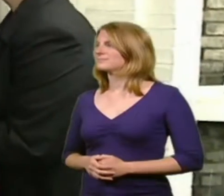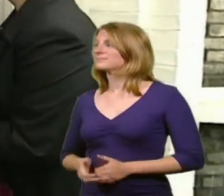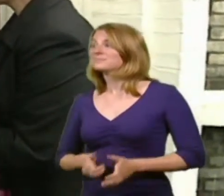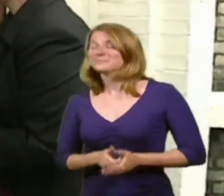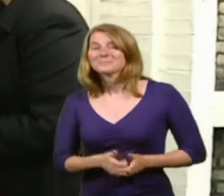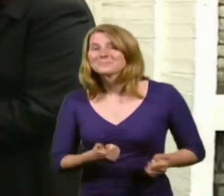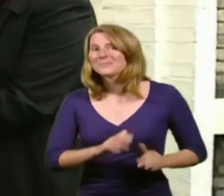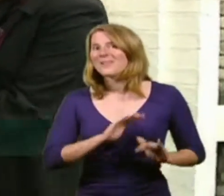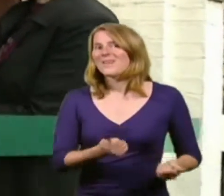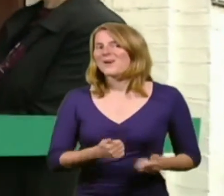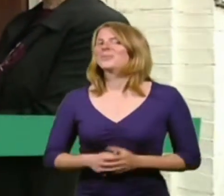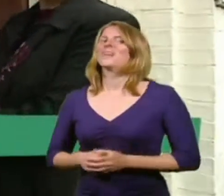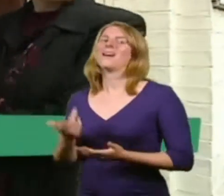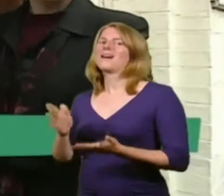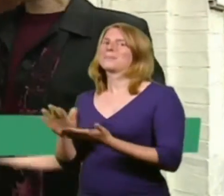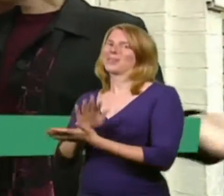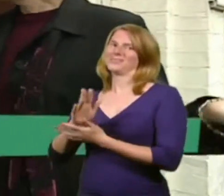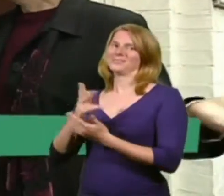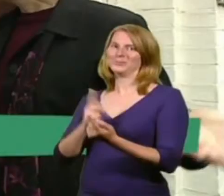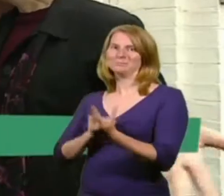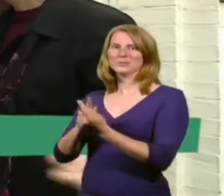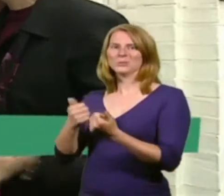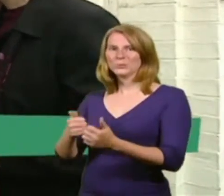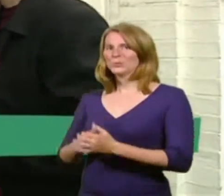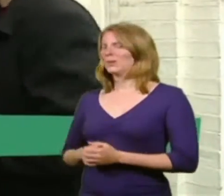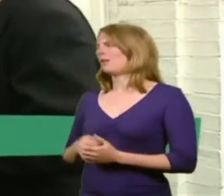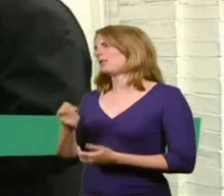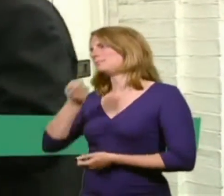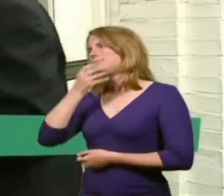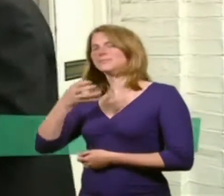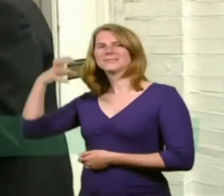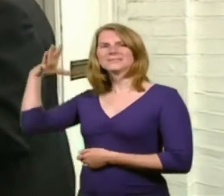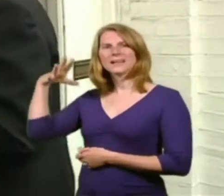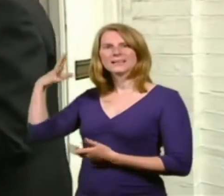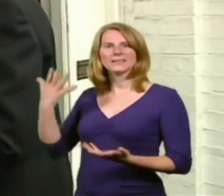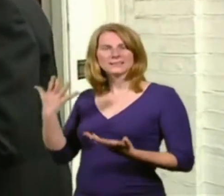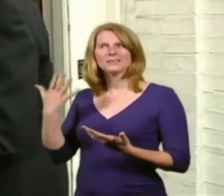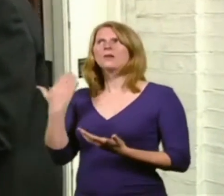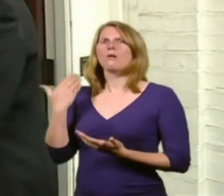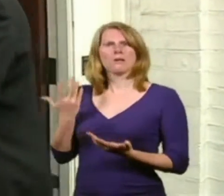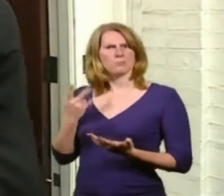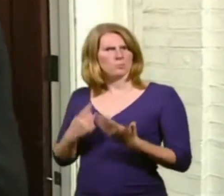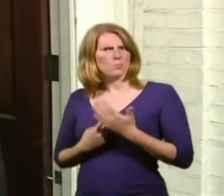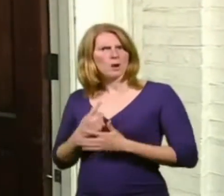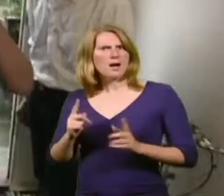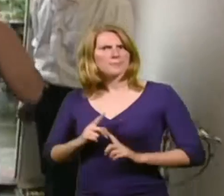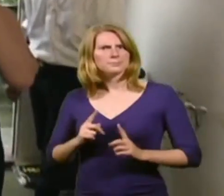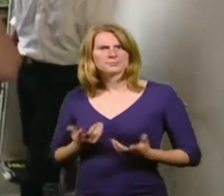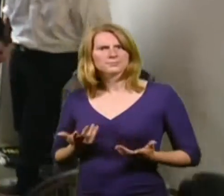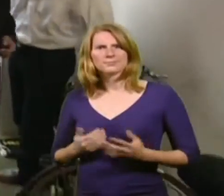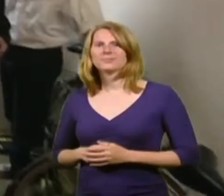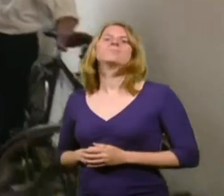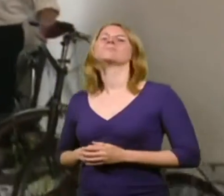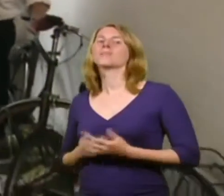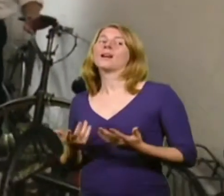Hello, come in. Thank you. Nice to meet you. Nice to meet Come you. on in. You know, it was sunny this morning. What happened? Well, you brought it with you. I don't know about that. Come